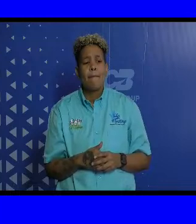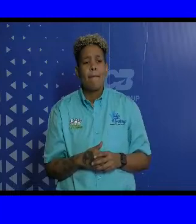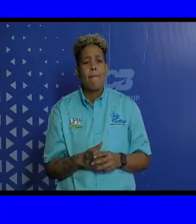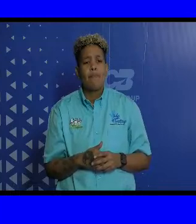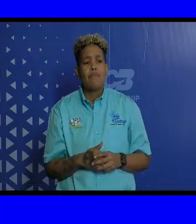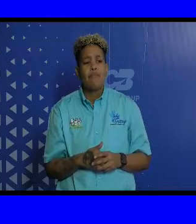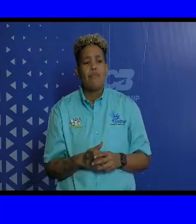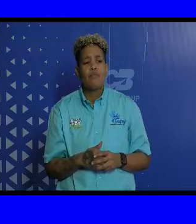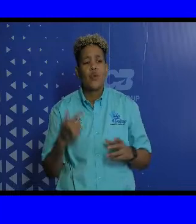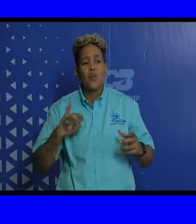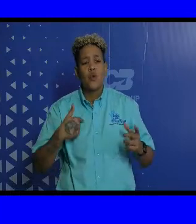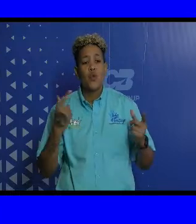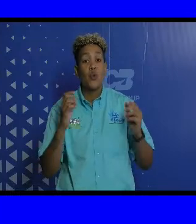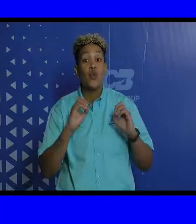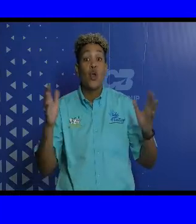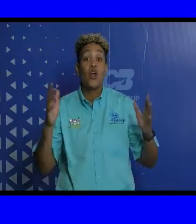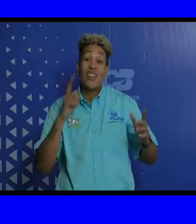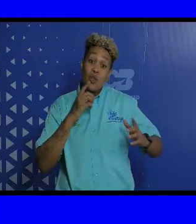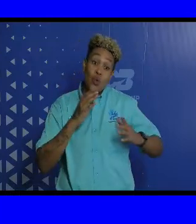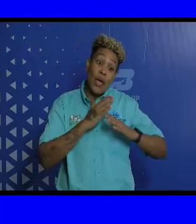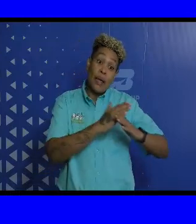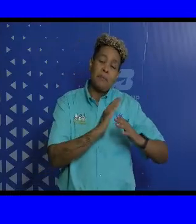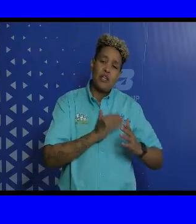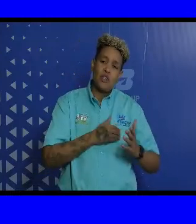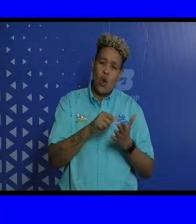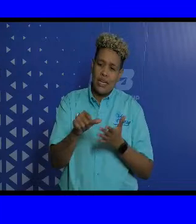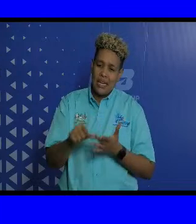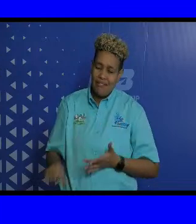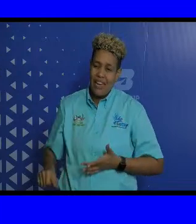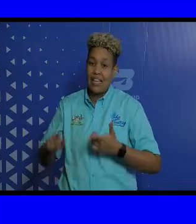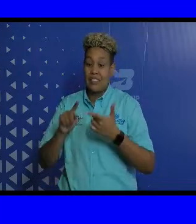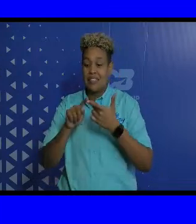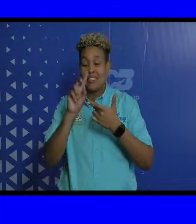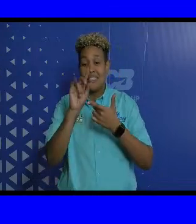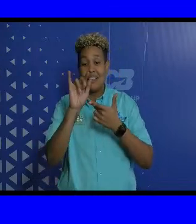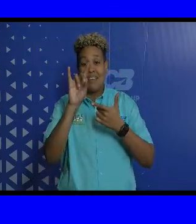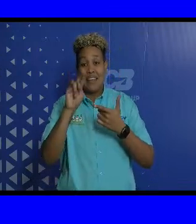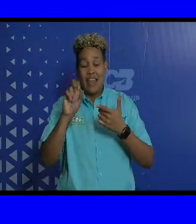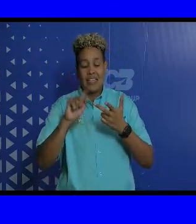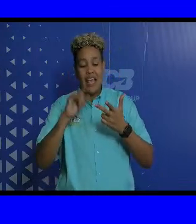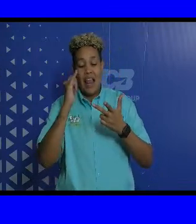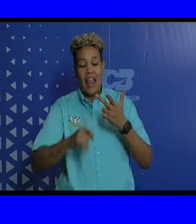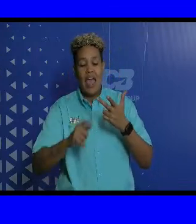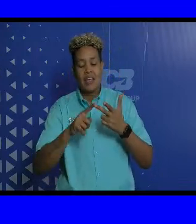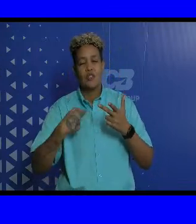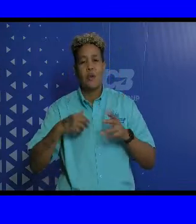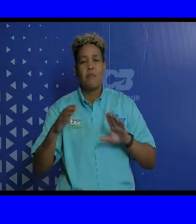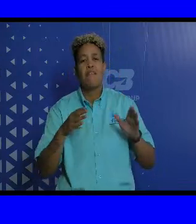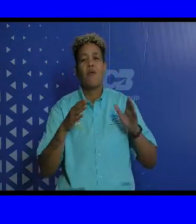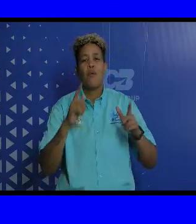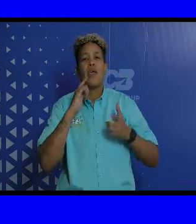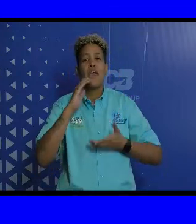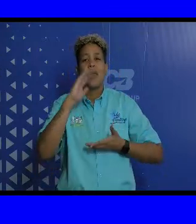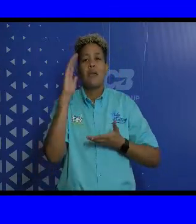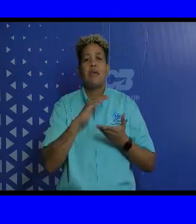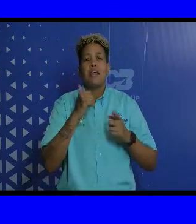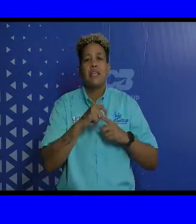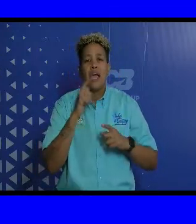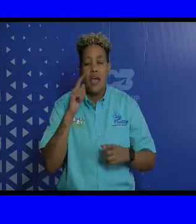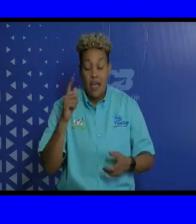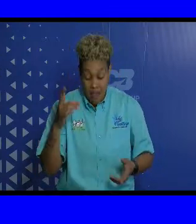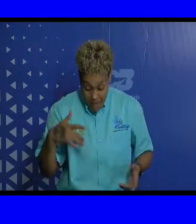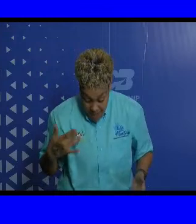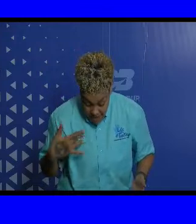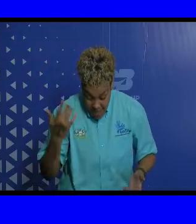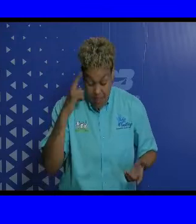do nothing to impinge on our dividends. And lastly, we'll behave in such a way that we minimize